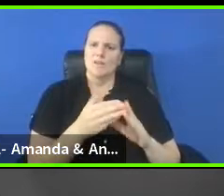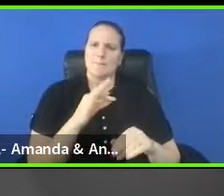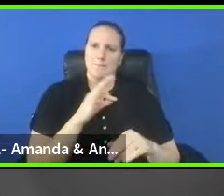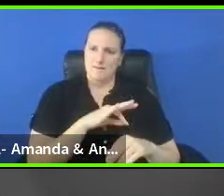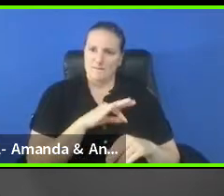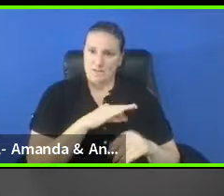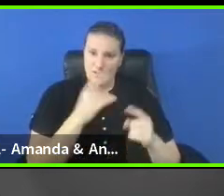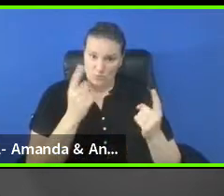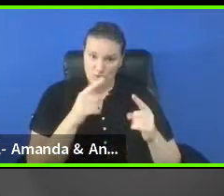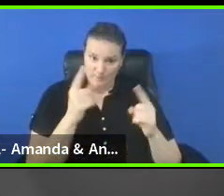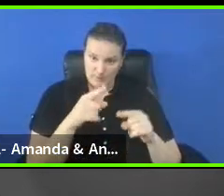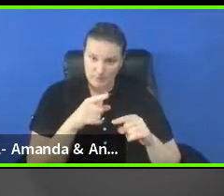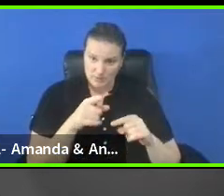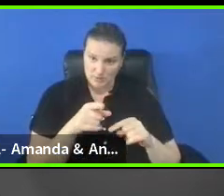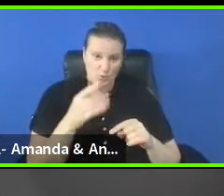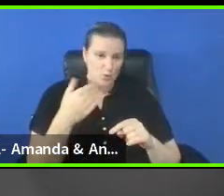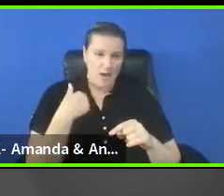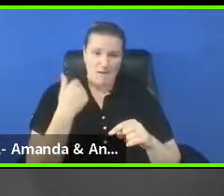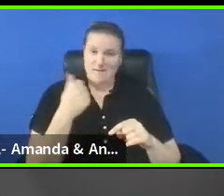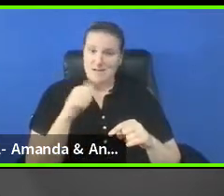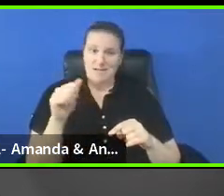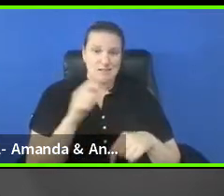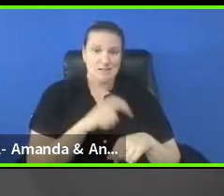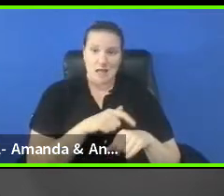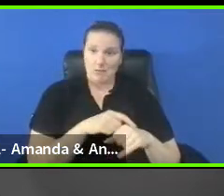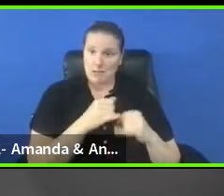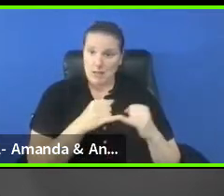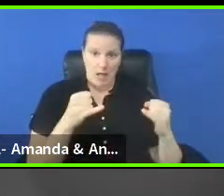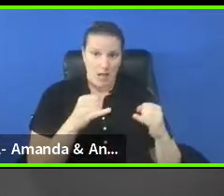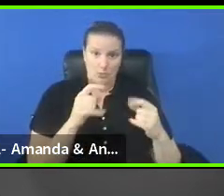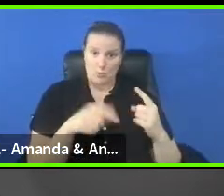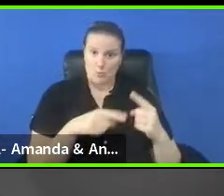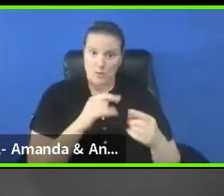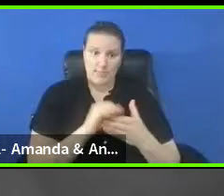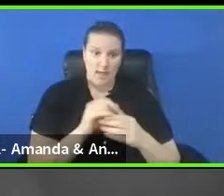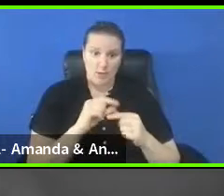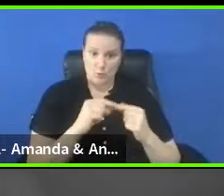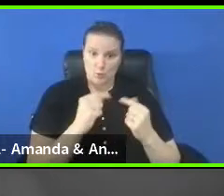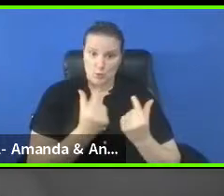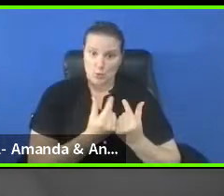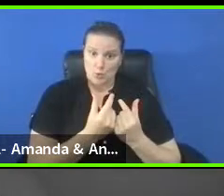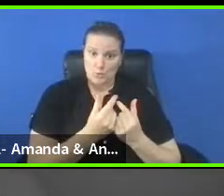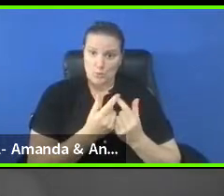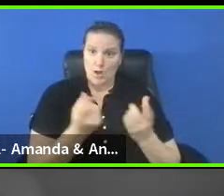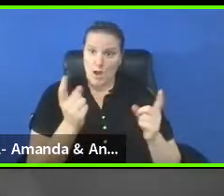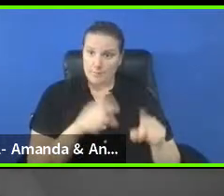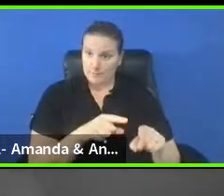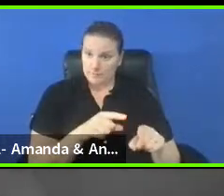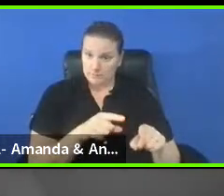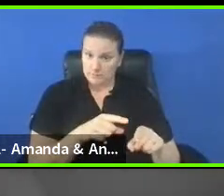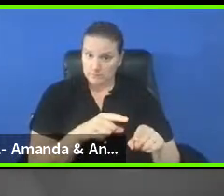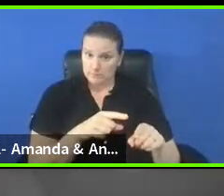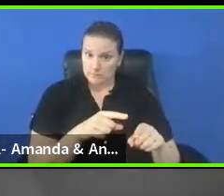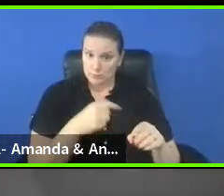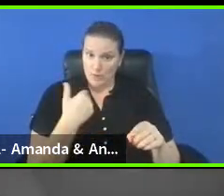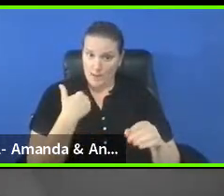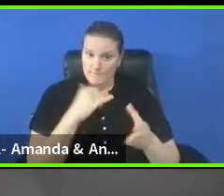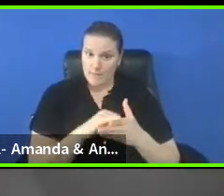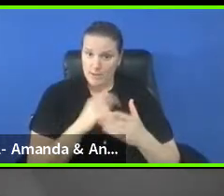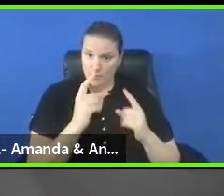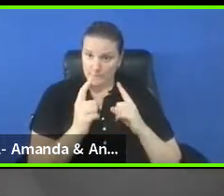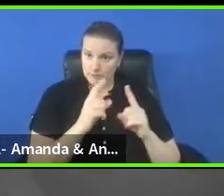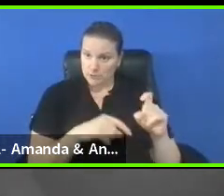agreements, do you have any sort of timeline on when that group may take shape and begin to have that